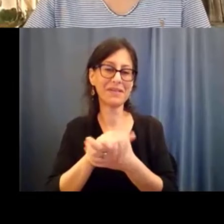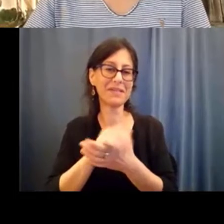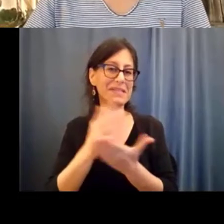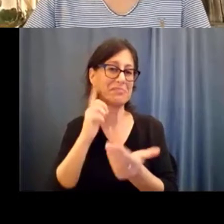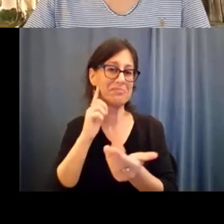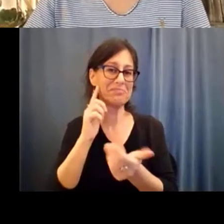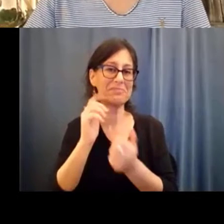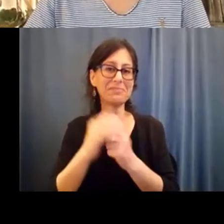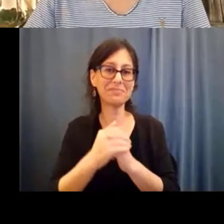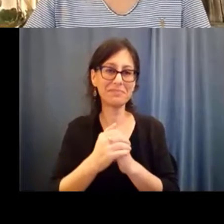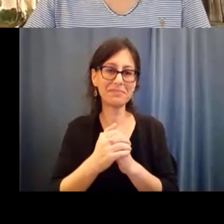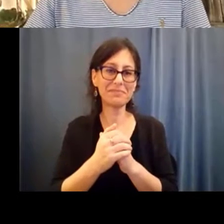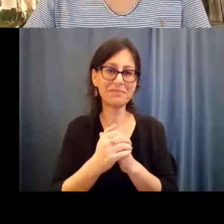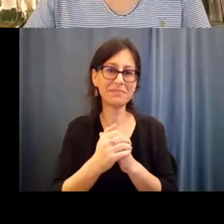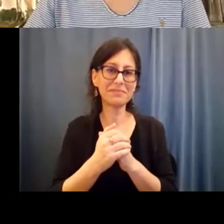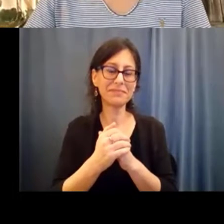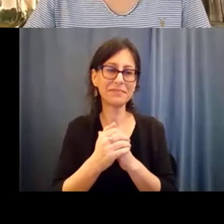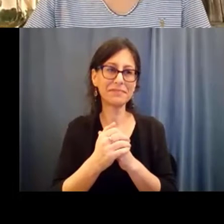out or